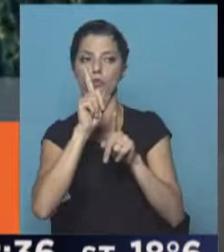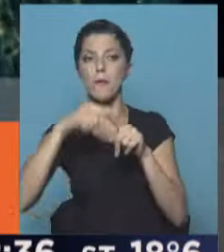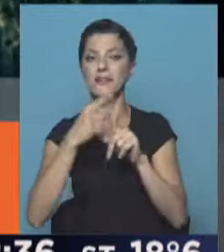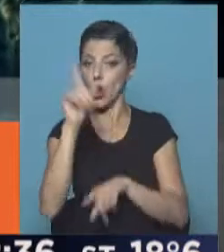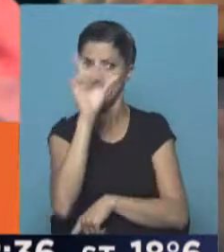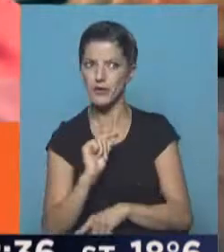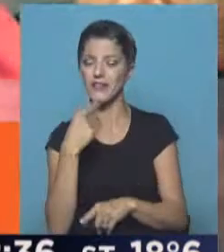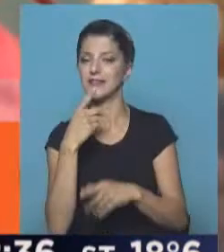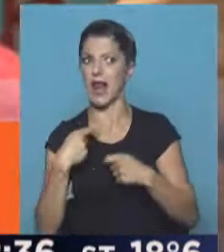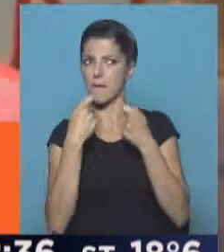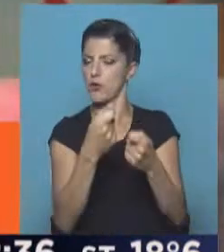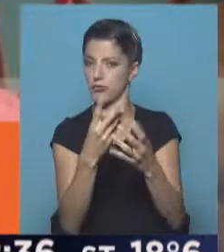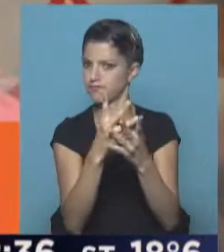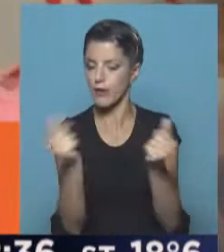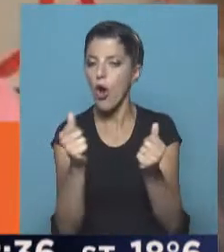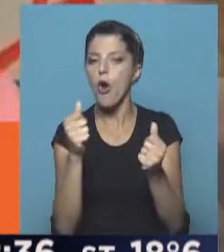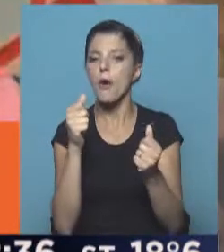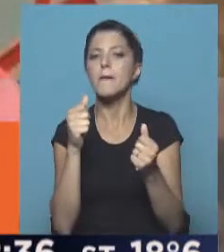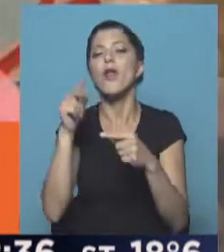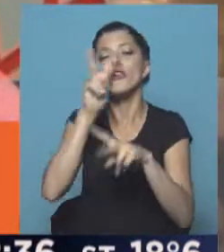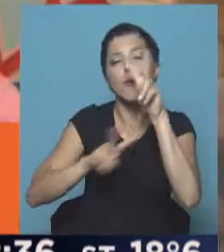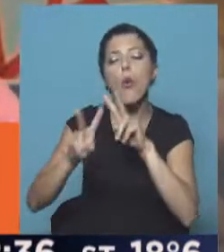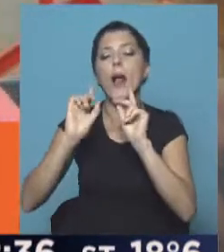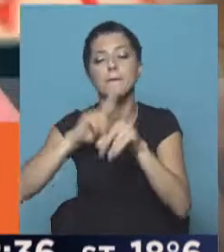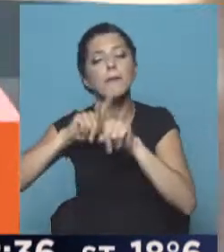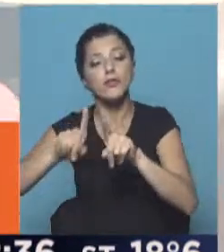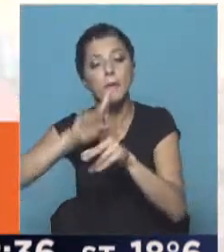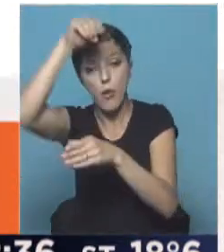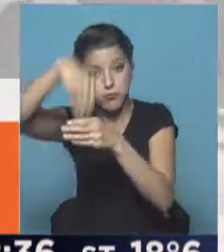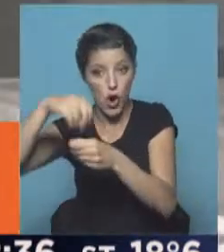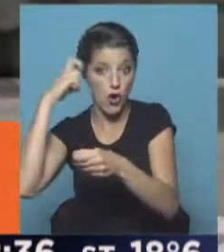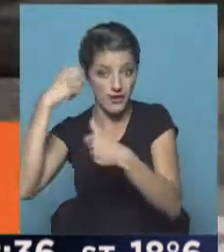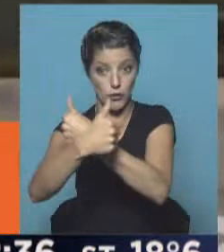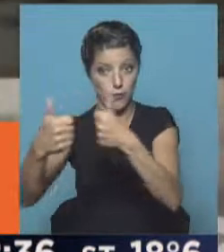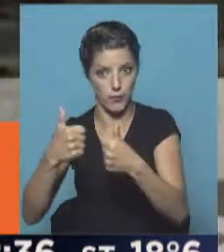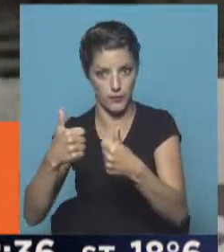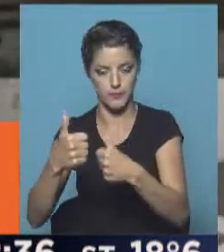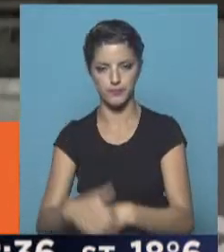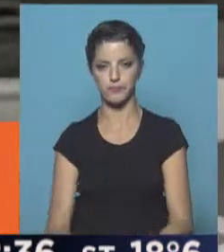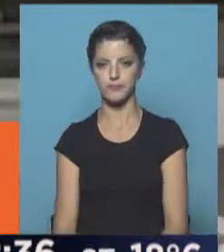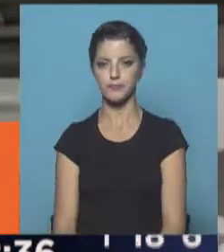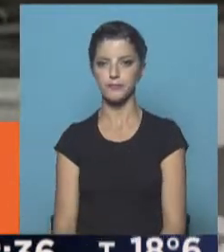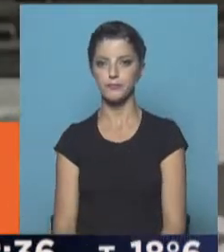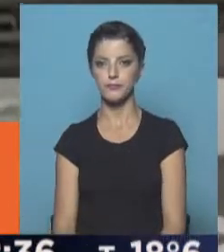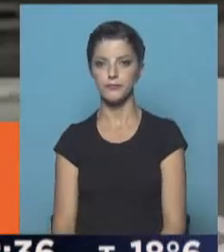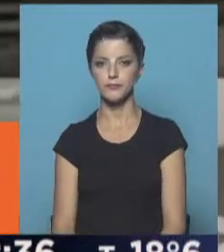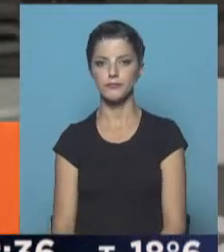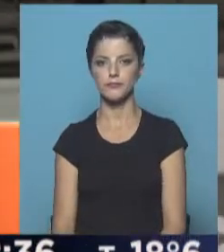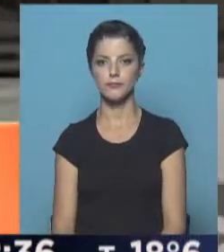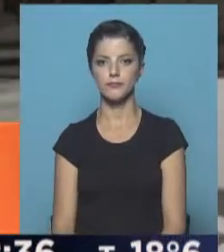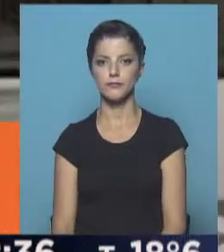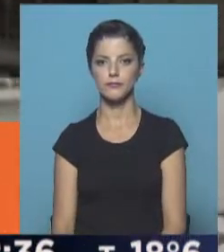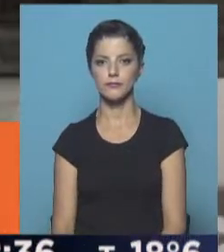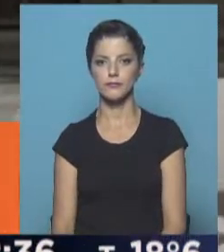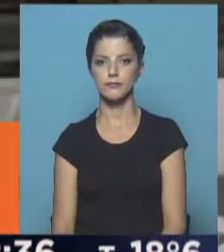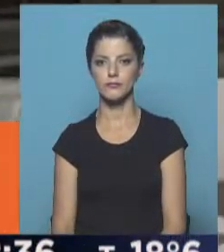su apoyo en un intento por retener el control del Congreso. I moved on her like a bitch, but I couldn't get